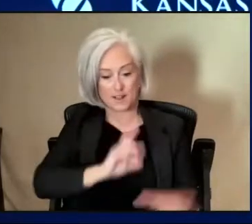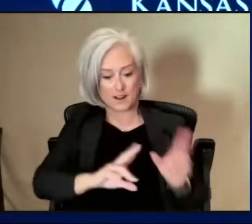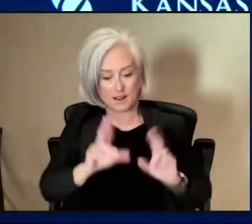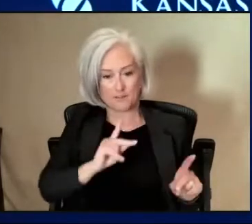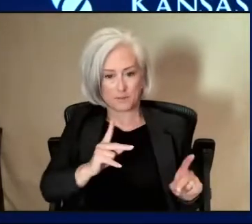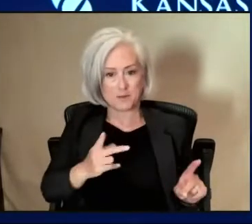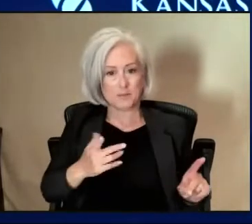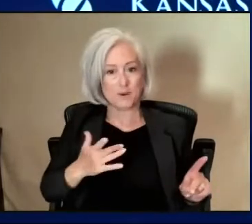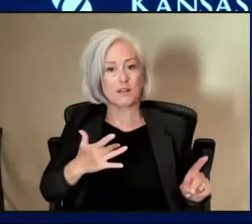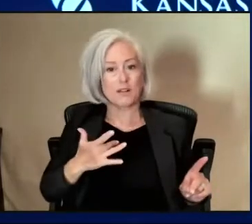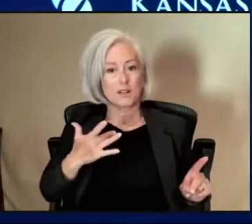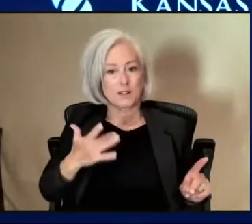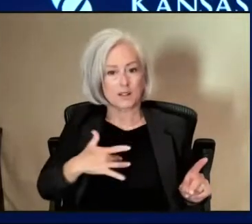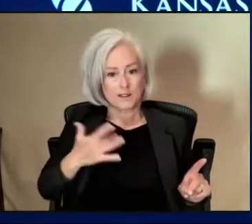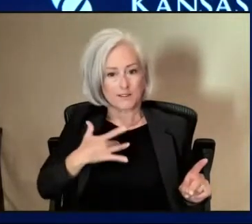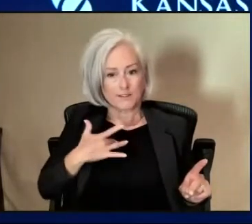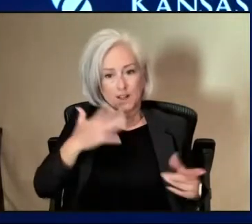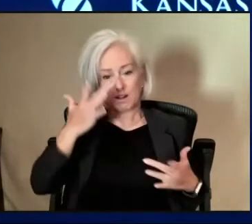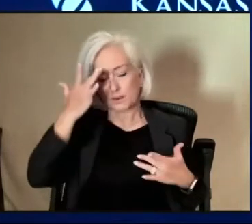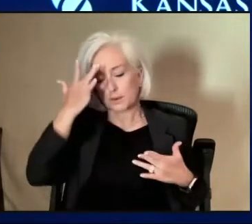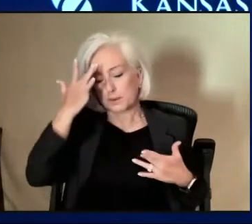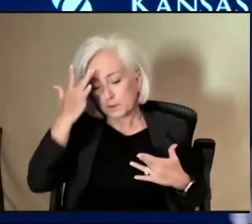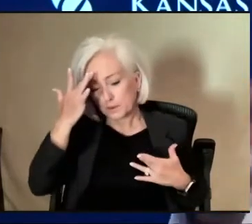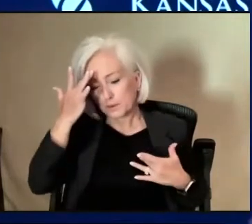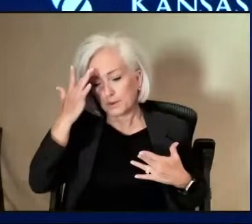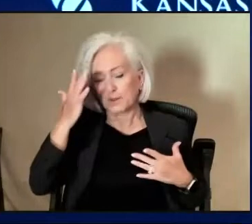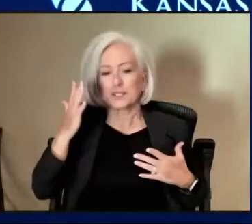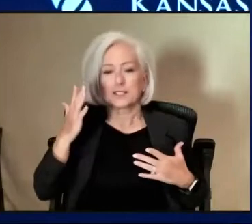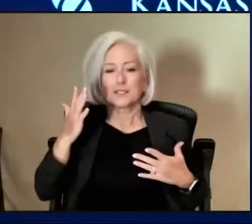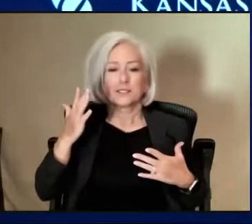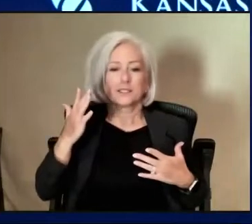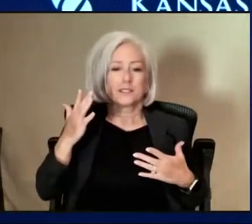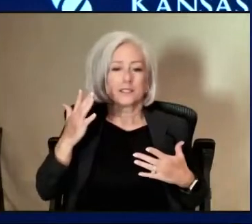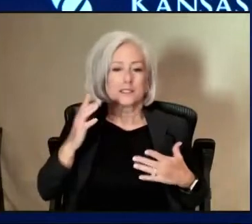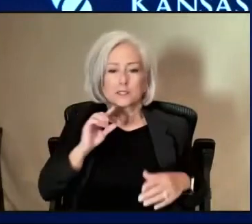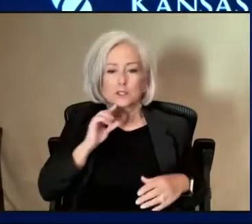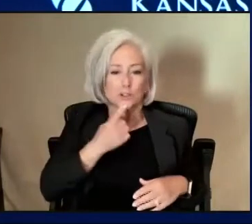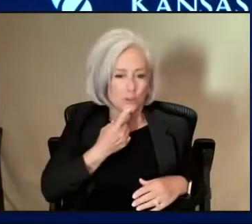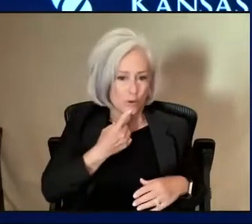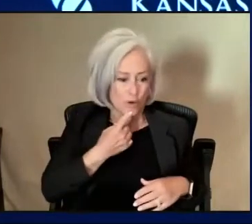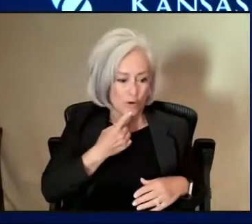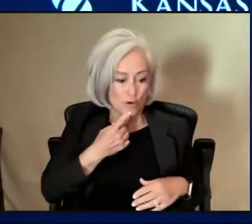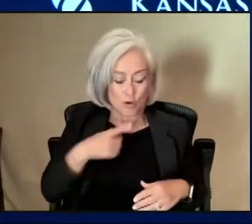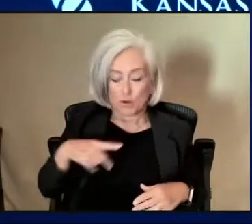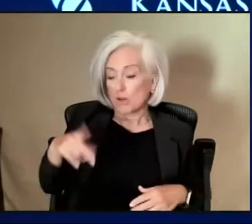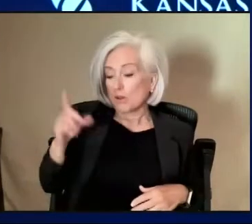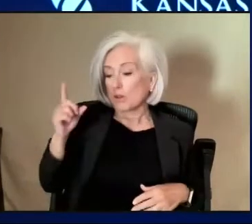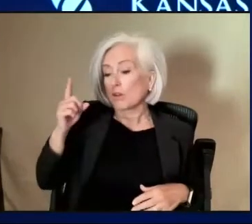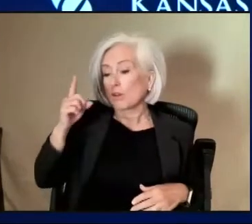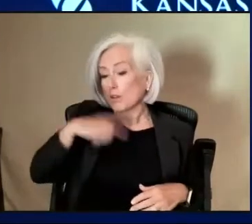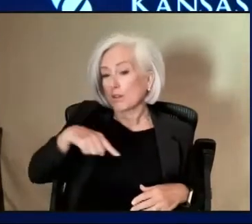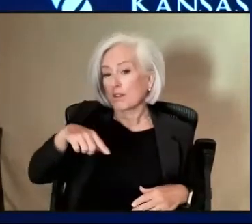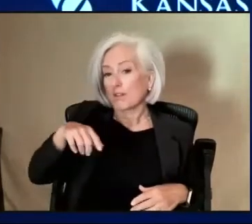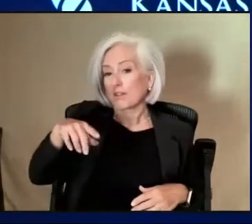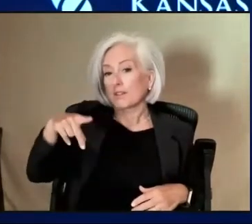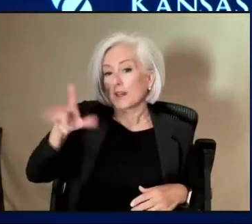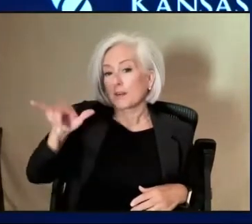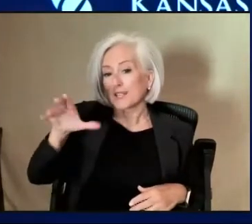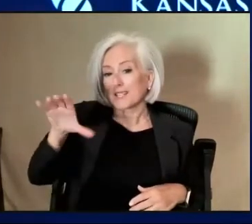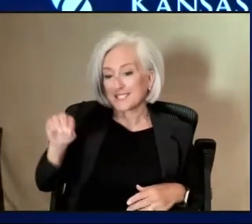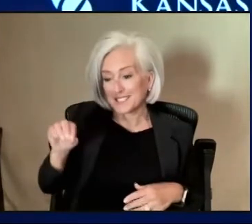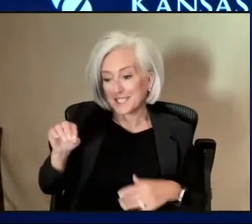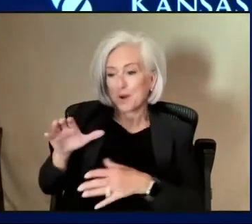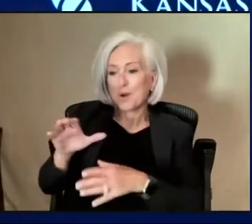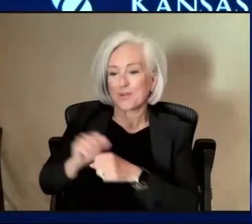got soreness and so on. And the placebo group, exactly 30% as well. So, when you do